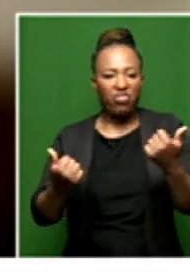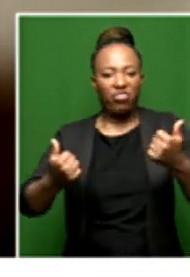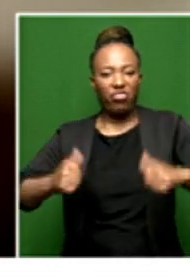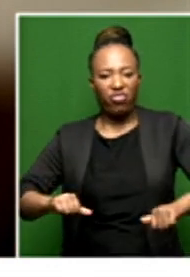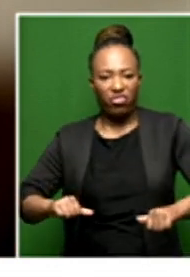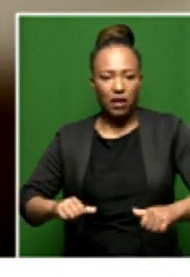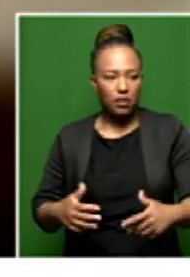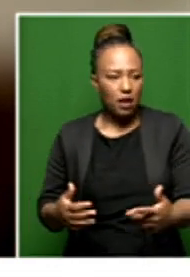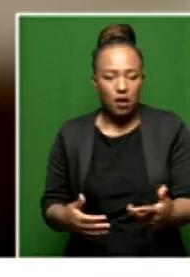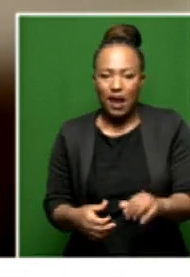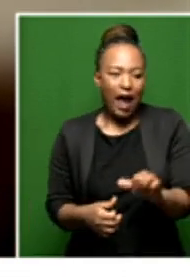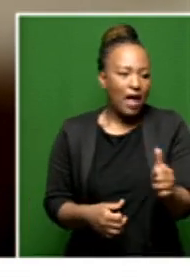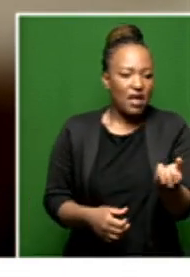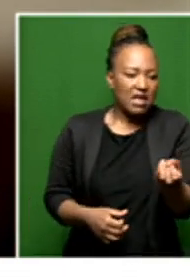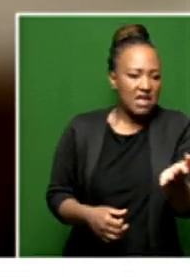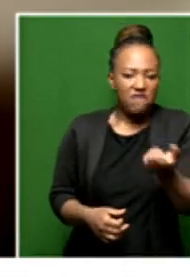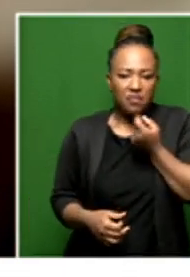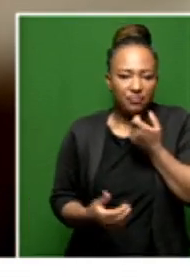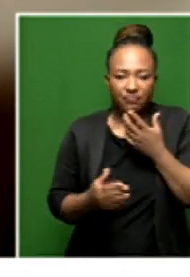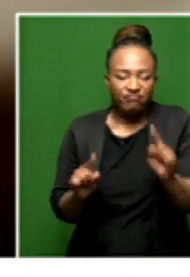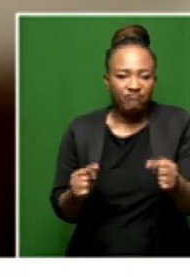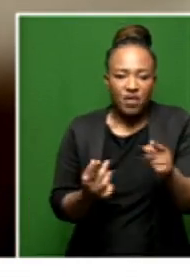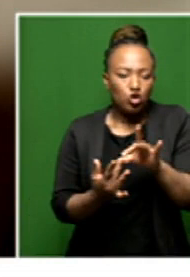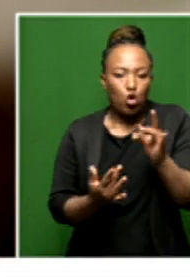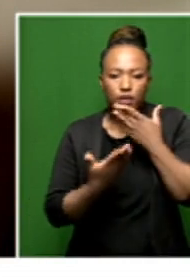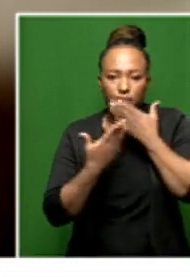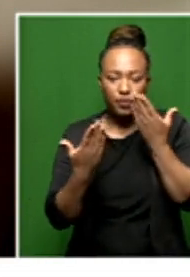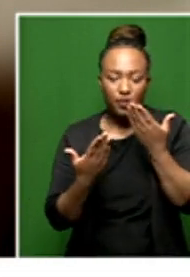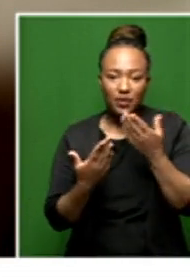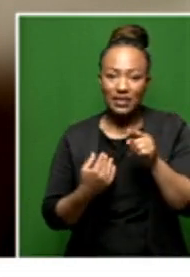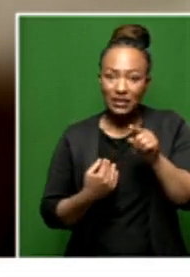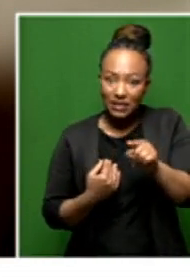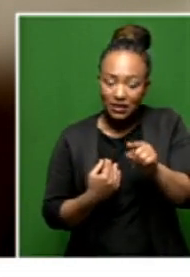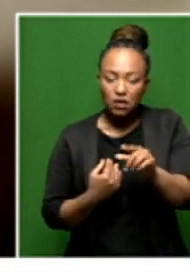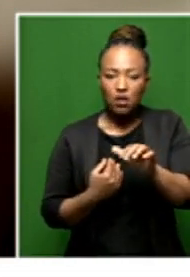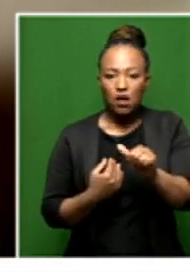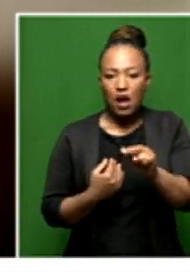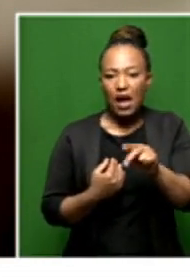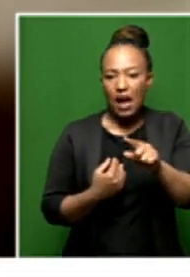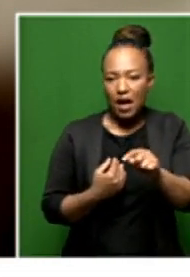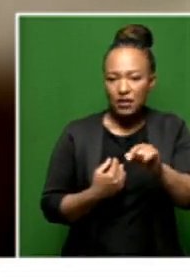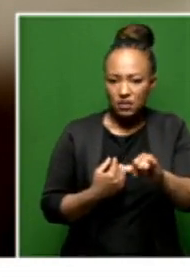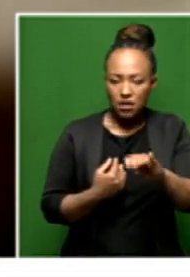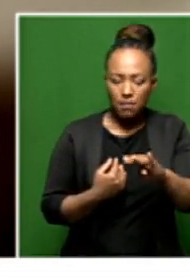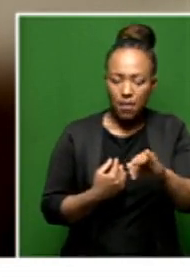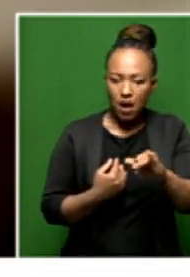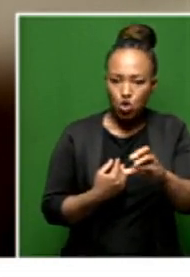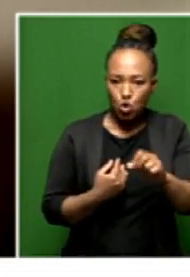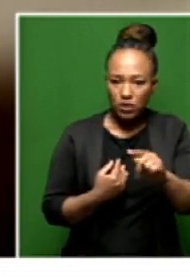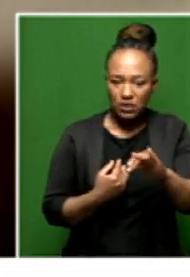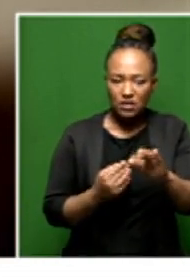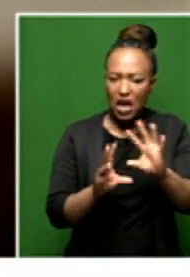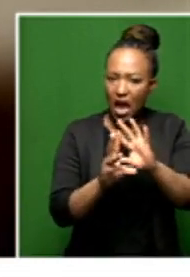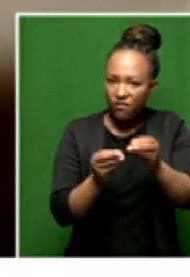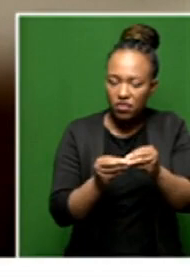means there's nothing and there's no choice. So antibiotics are really a building block of so many things that we do in